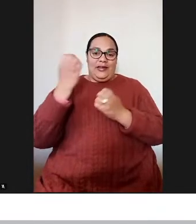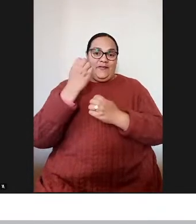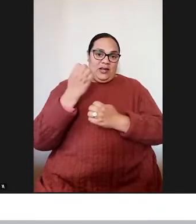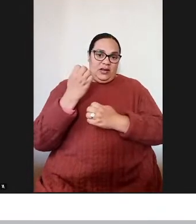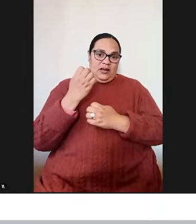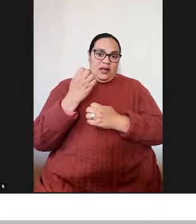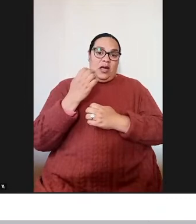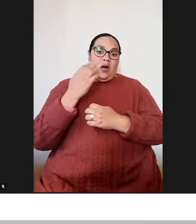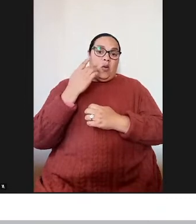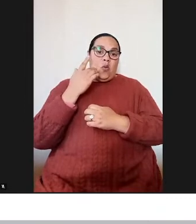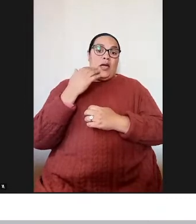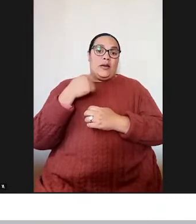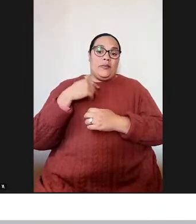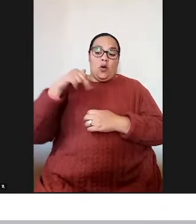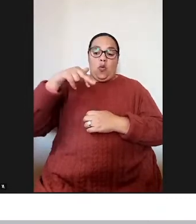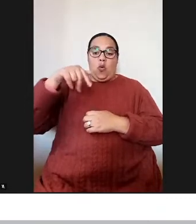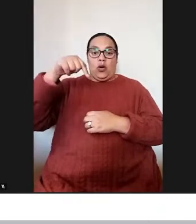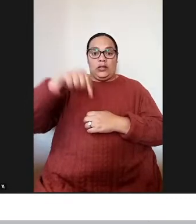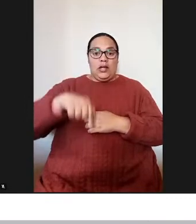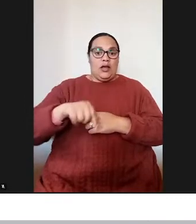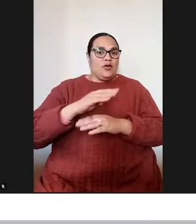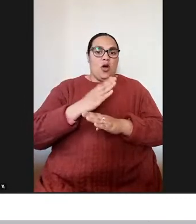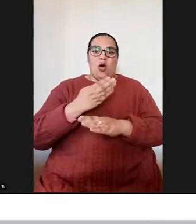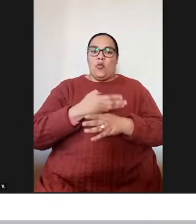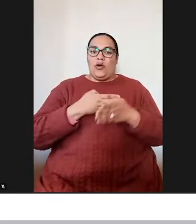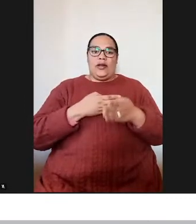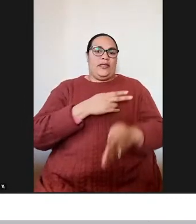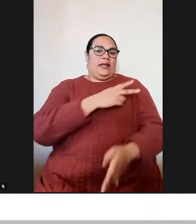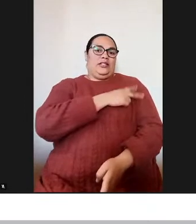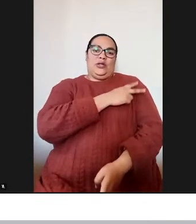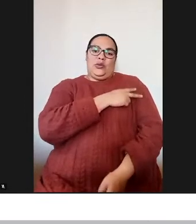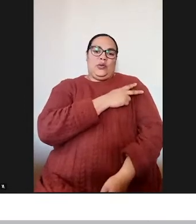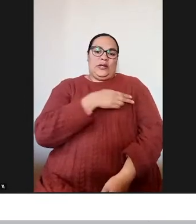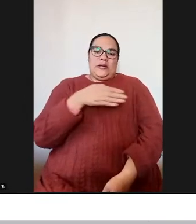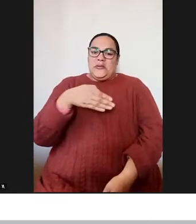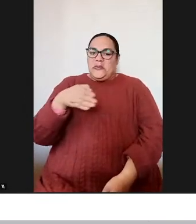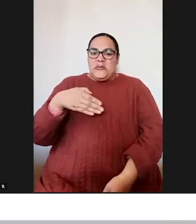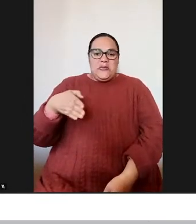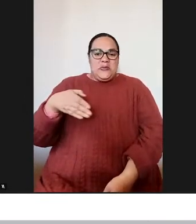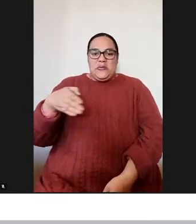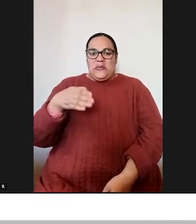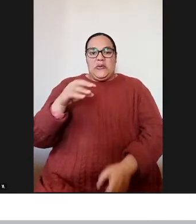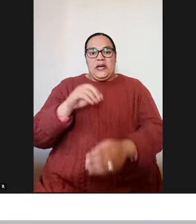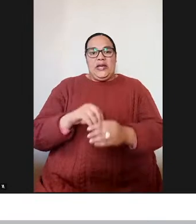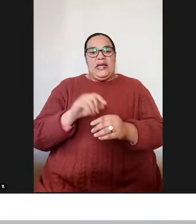when I walked down, there was no one in the security, in the